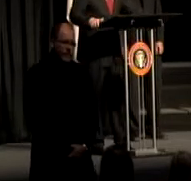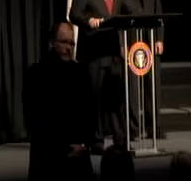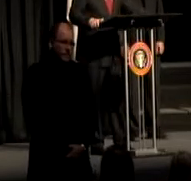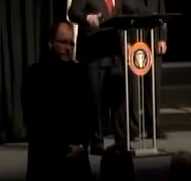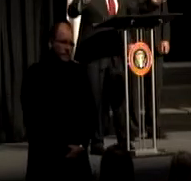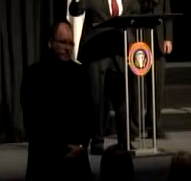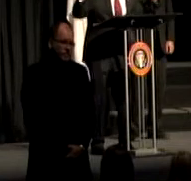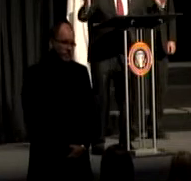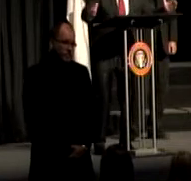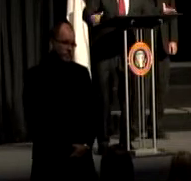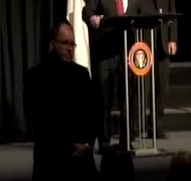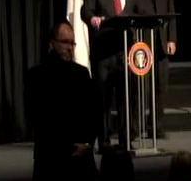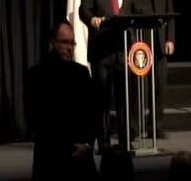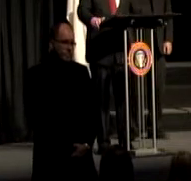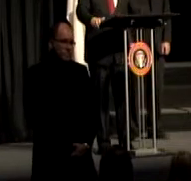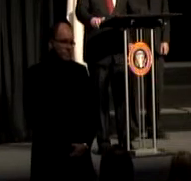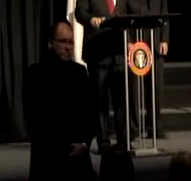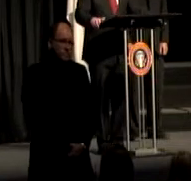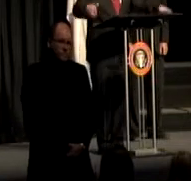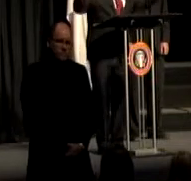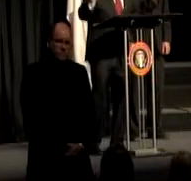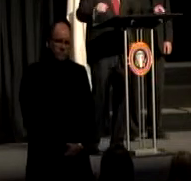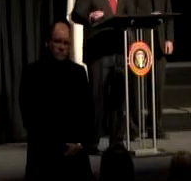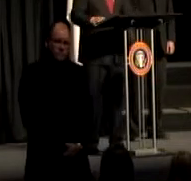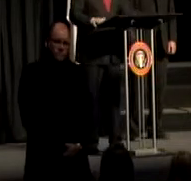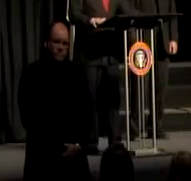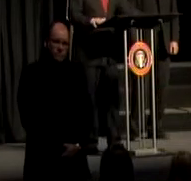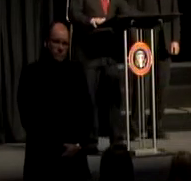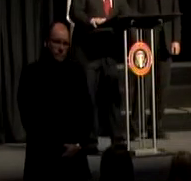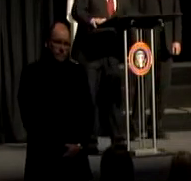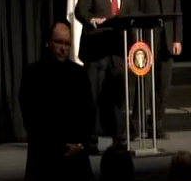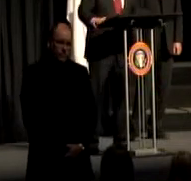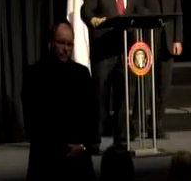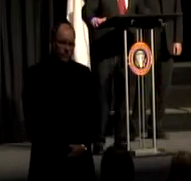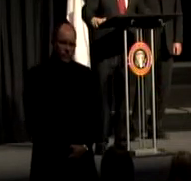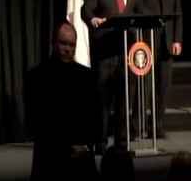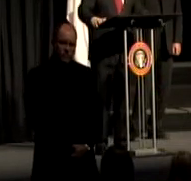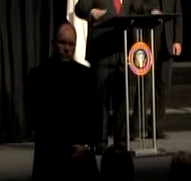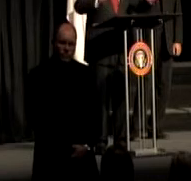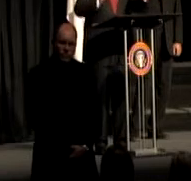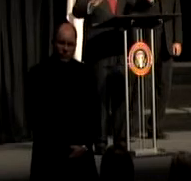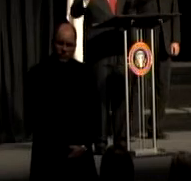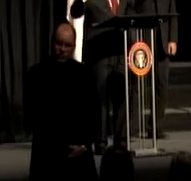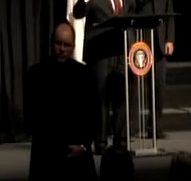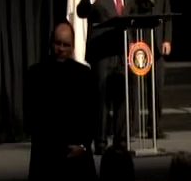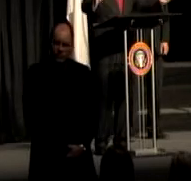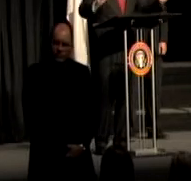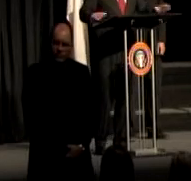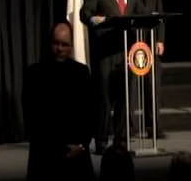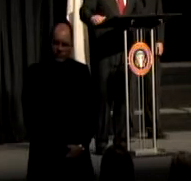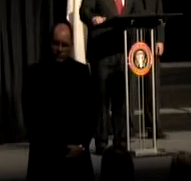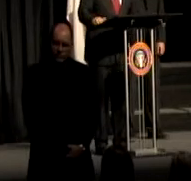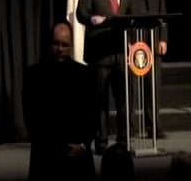about that I want people to know about that I don't want when we leave our church service and we go to a restaurant and we're all mean and